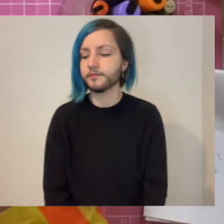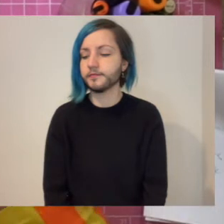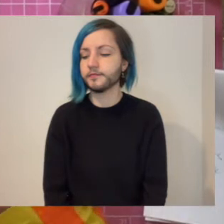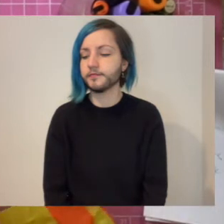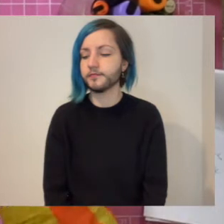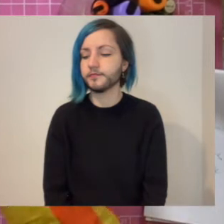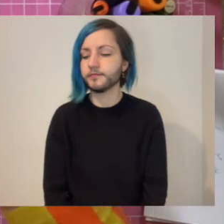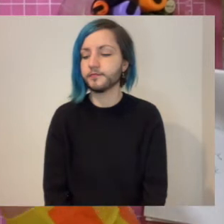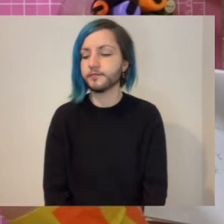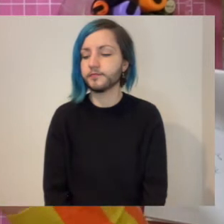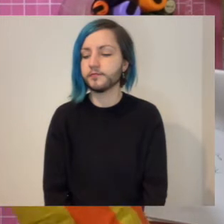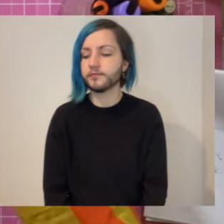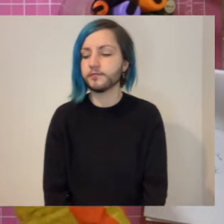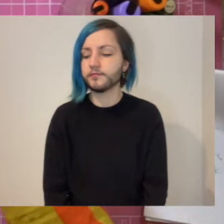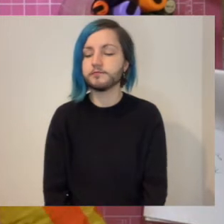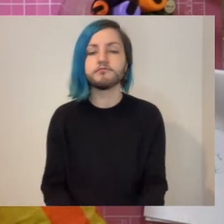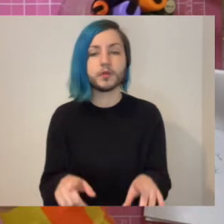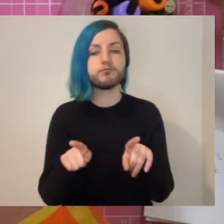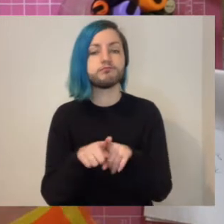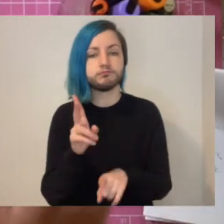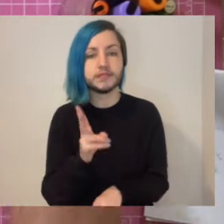So again, I'm going to